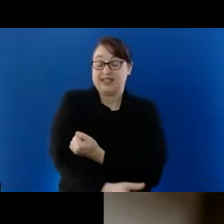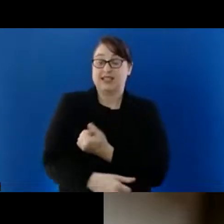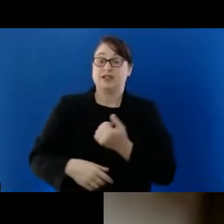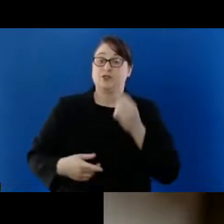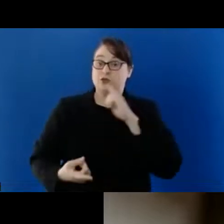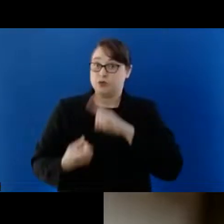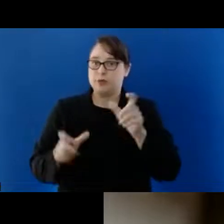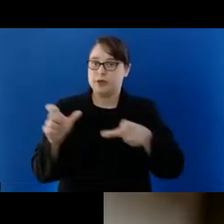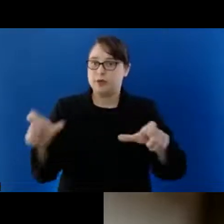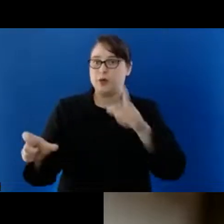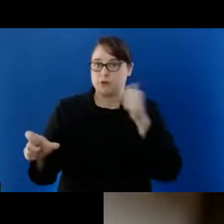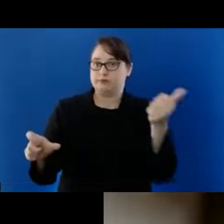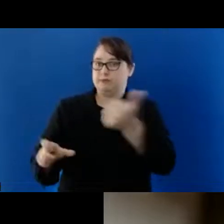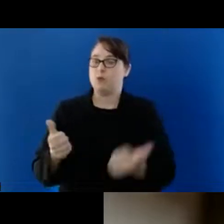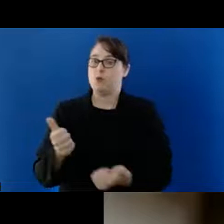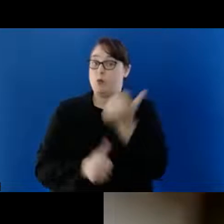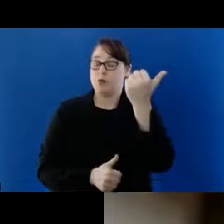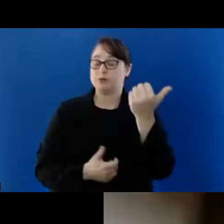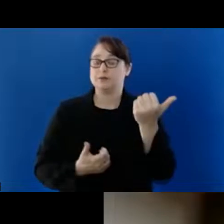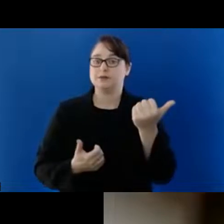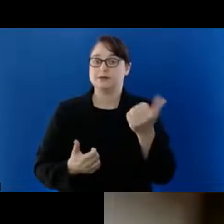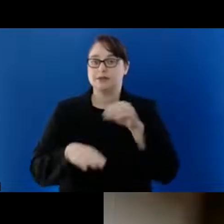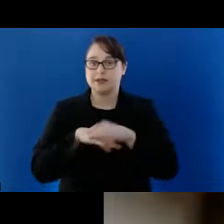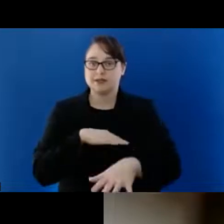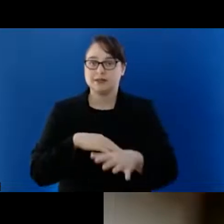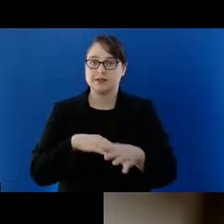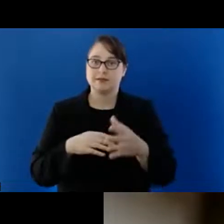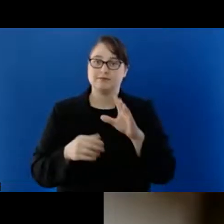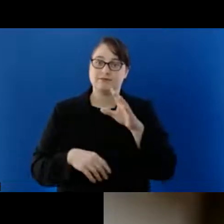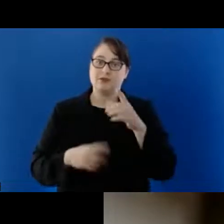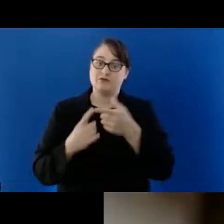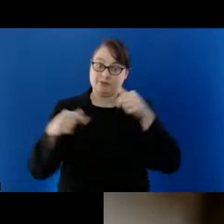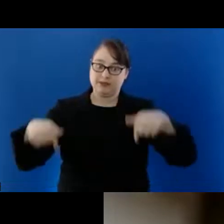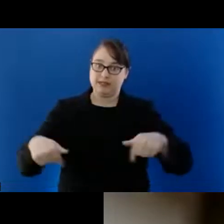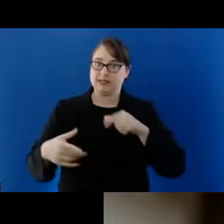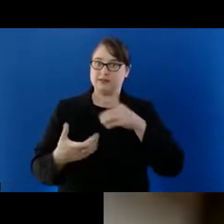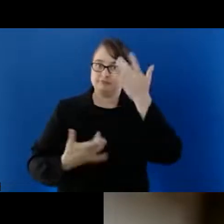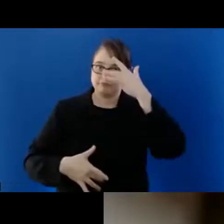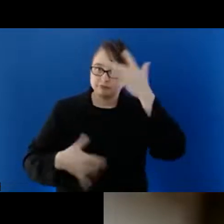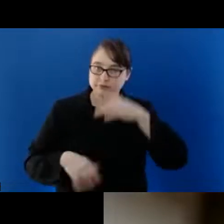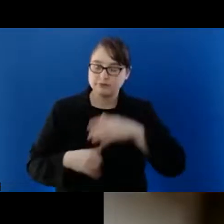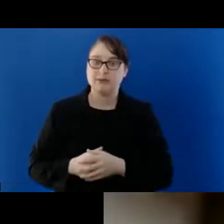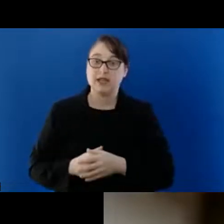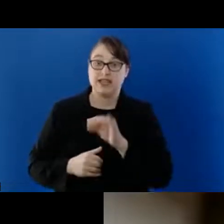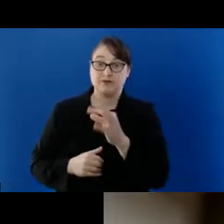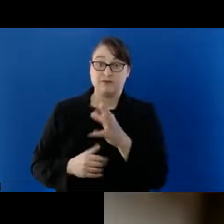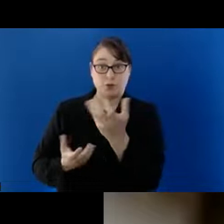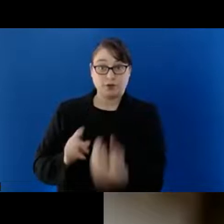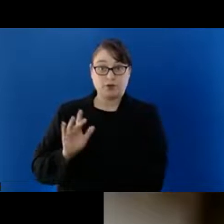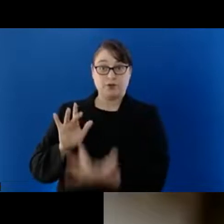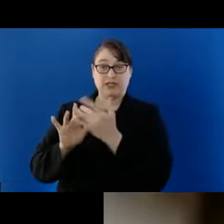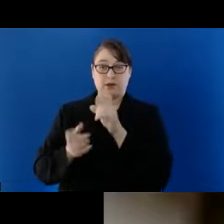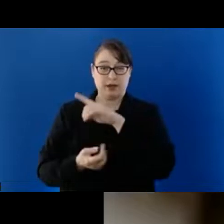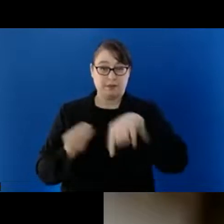So I can share my email. I'll put it in Q&A. But if you want to reach out to me about the details, I can try and help you figure this